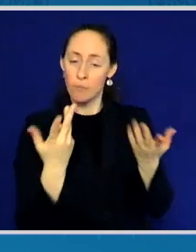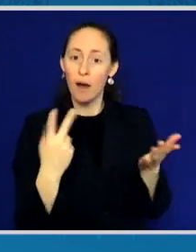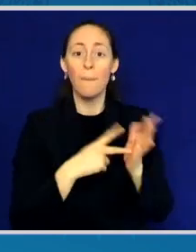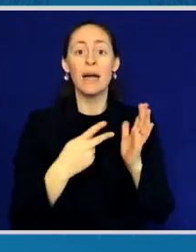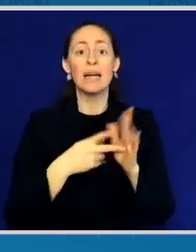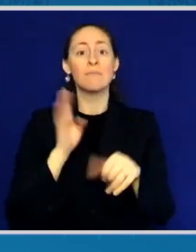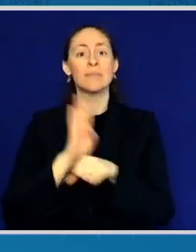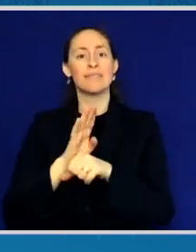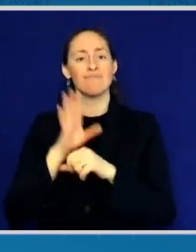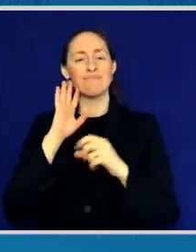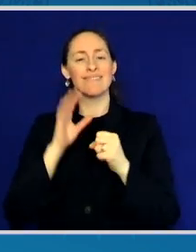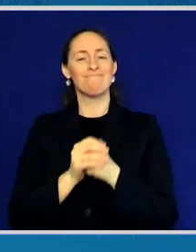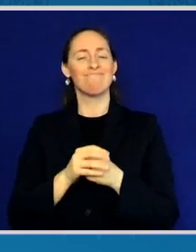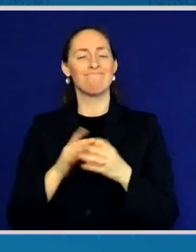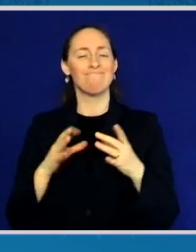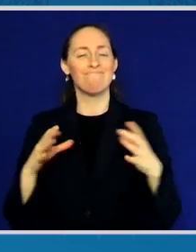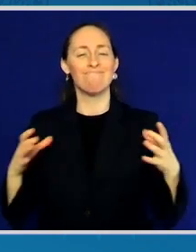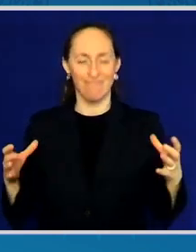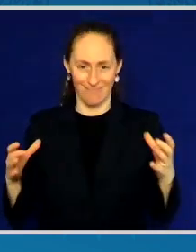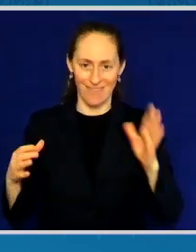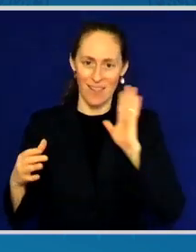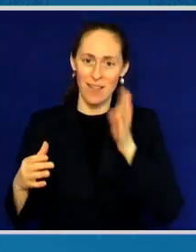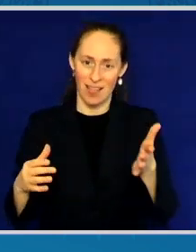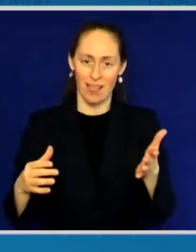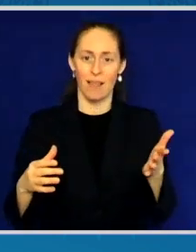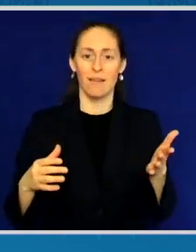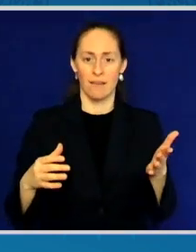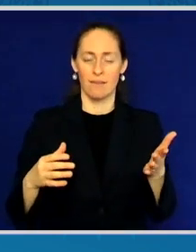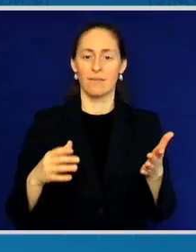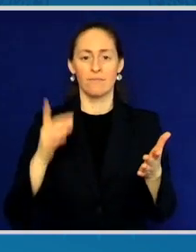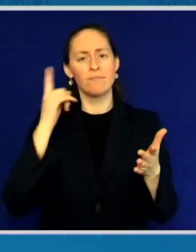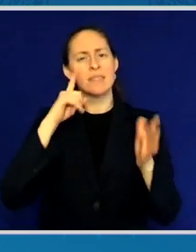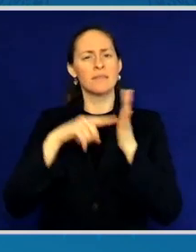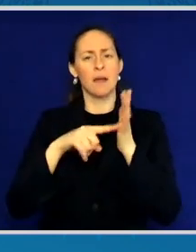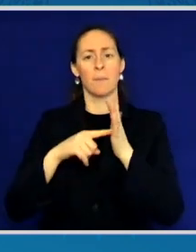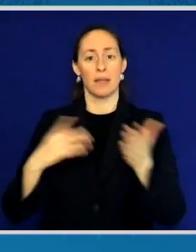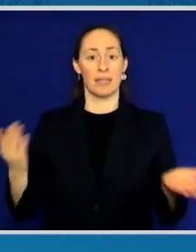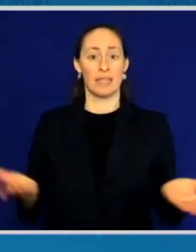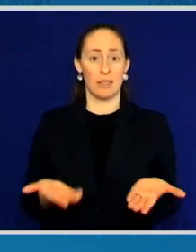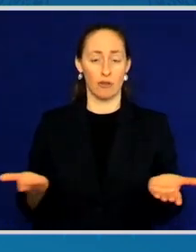at the same time, what we know here in Cincinnati, I think better than anywhere in the country,